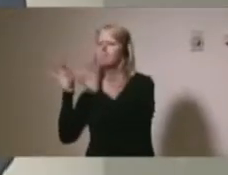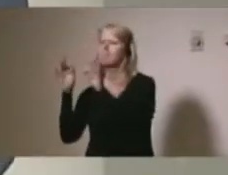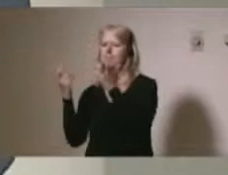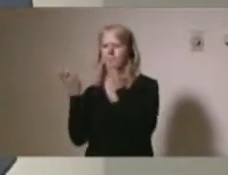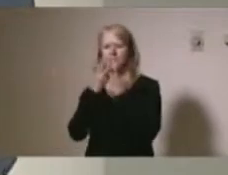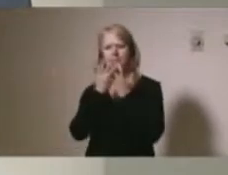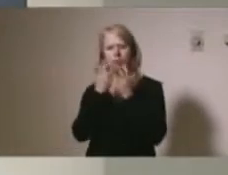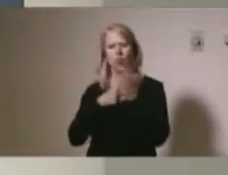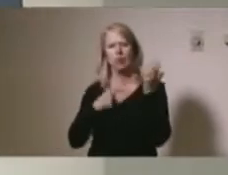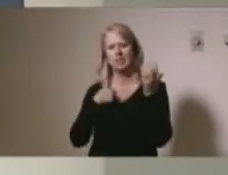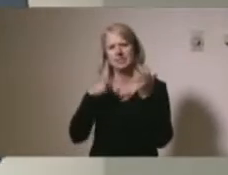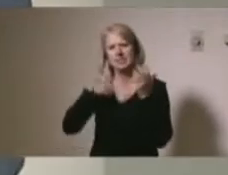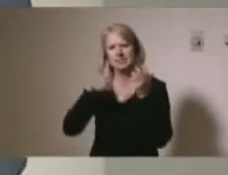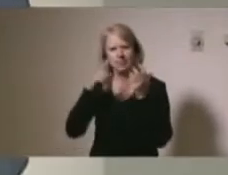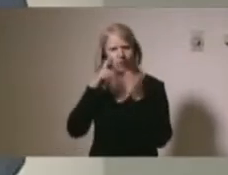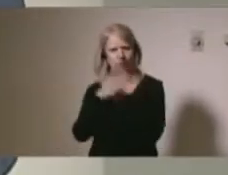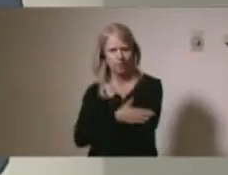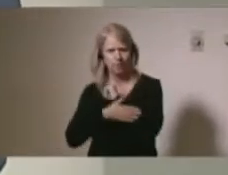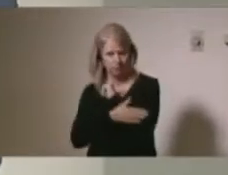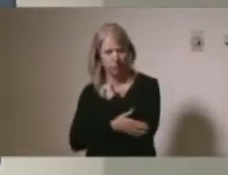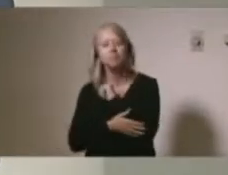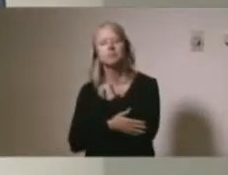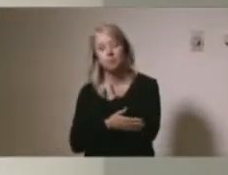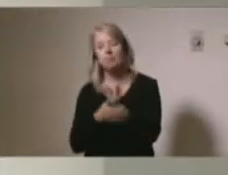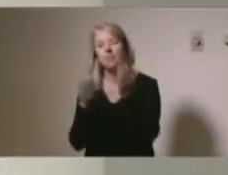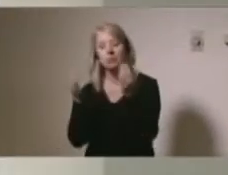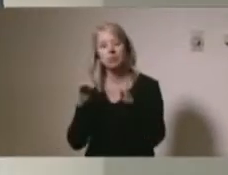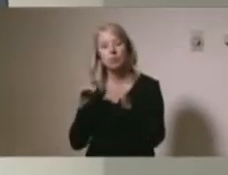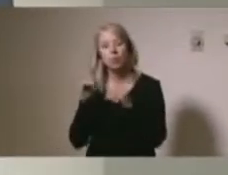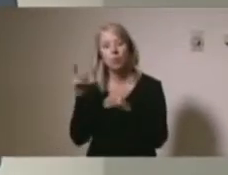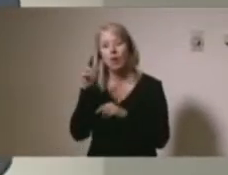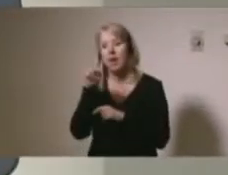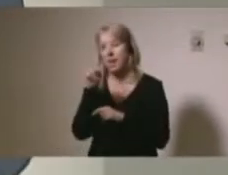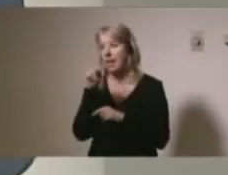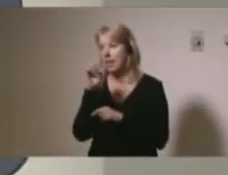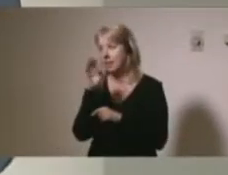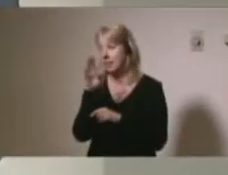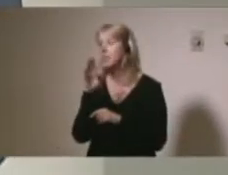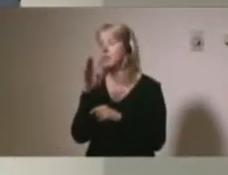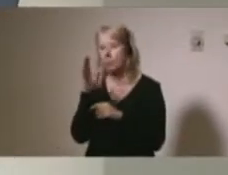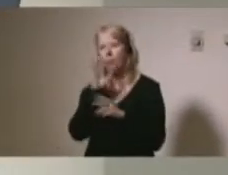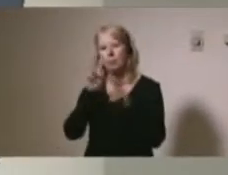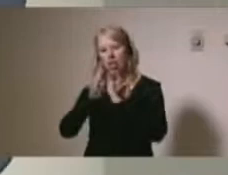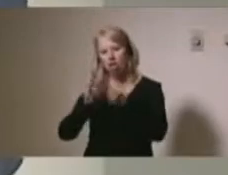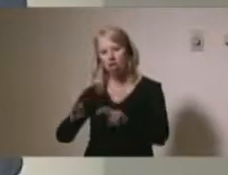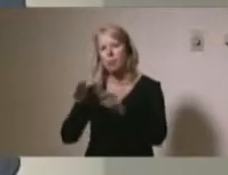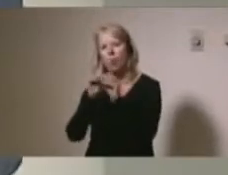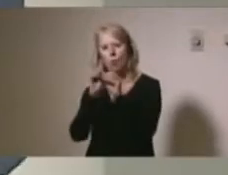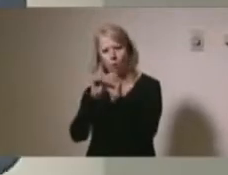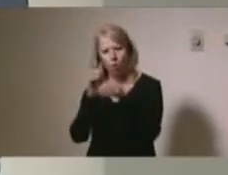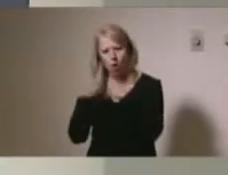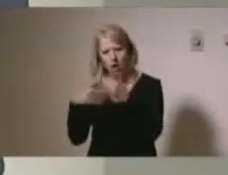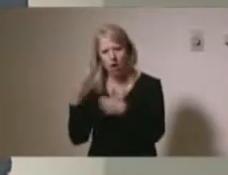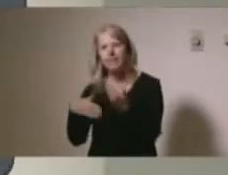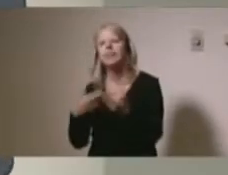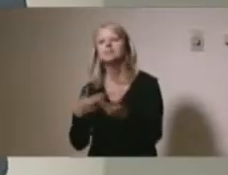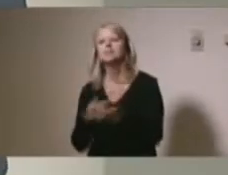country. Now, the NEB will be looking into this